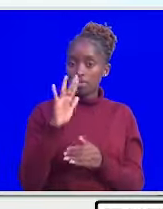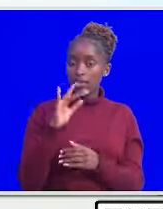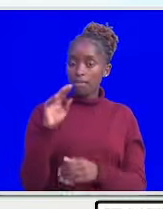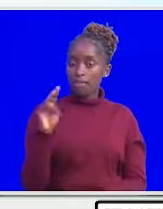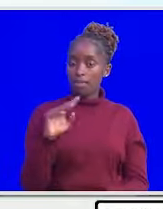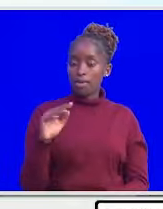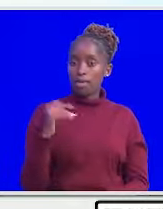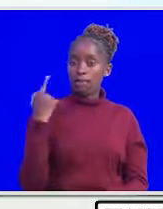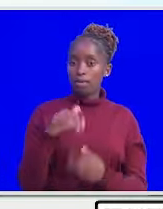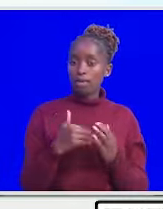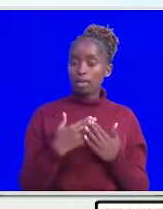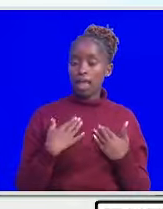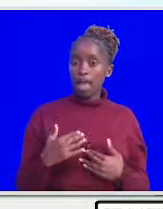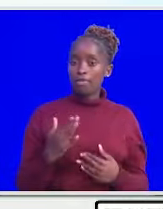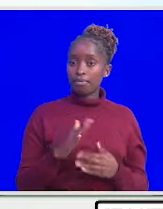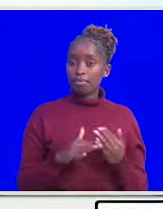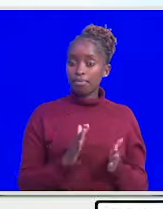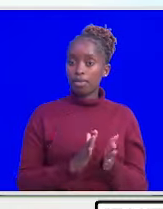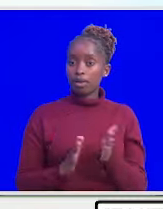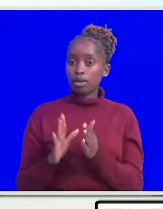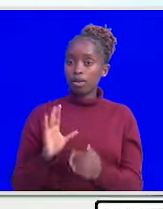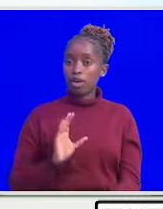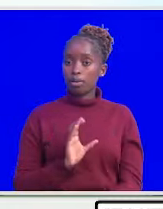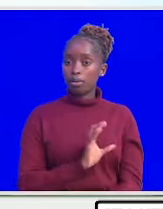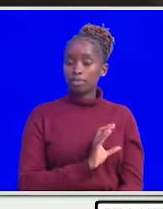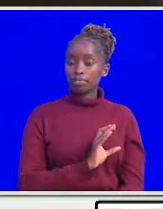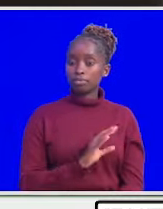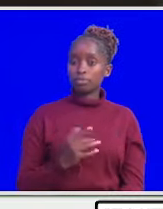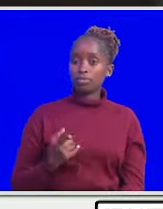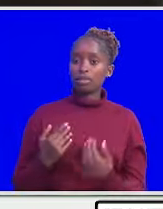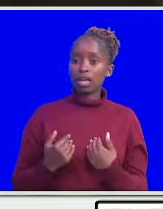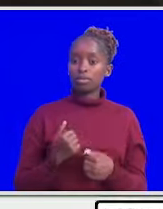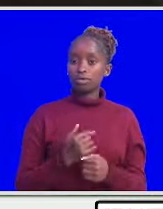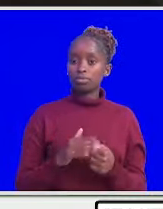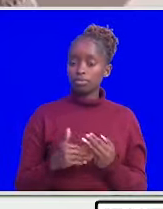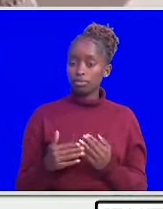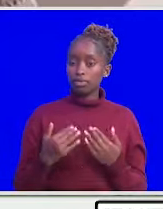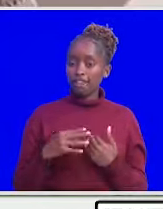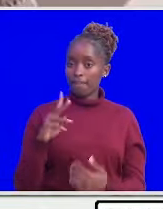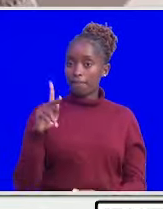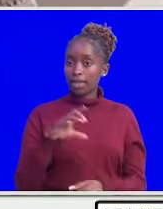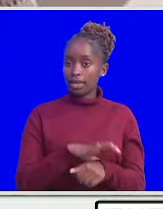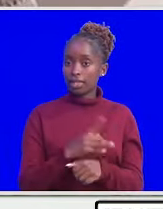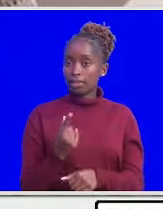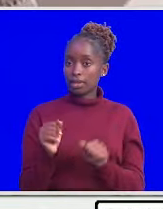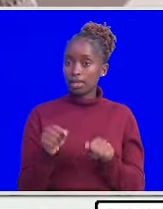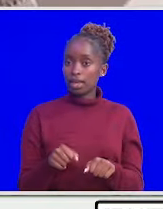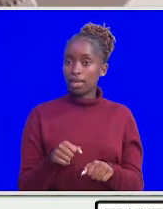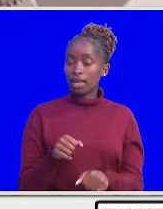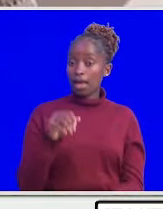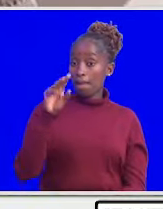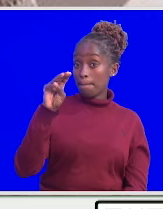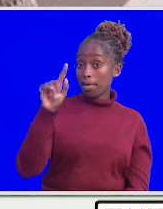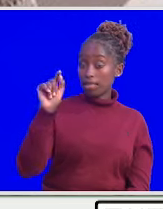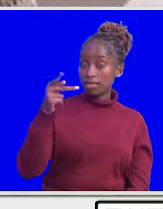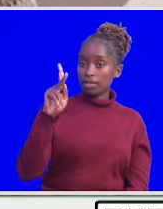National Assembly's Finance and Planning Committee, chaired by Molo MP Kuria Kimani. CBK Governor Kamau Thuge